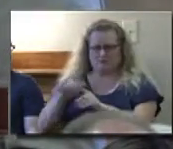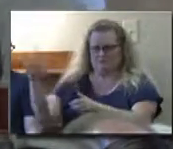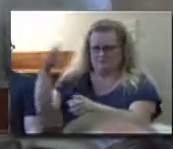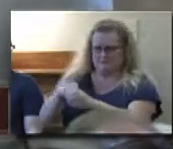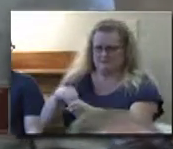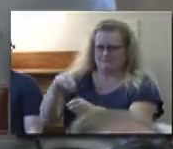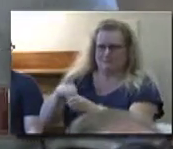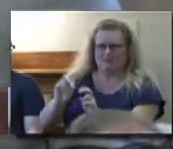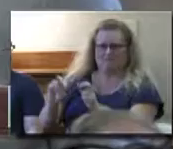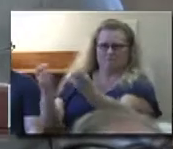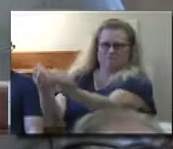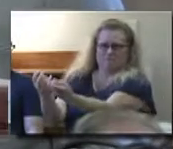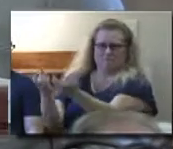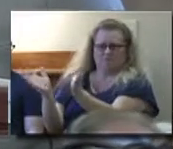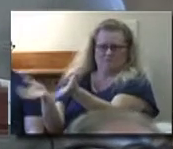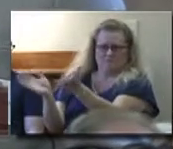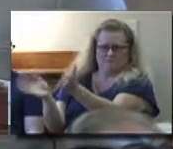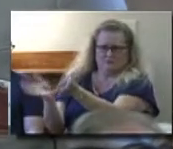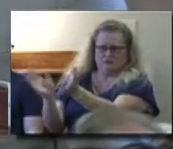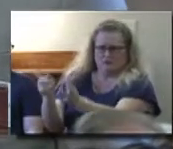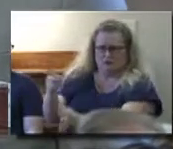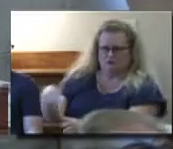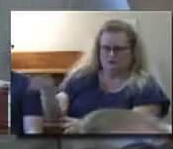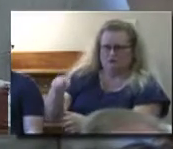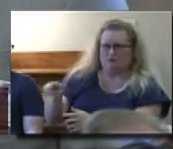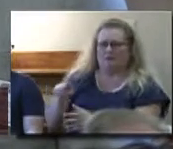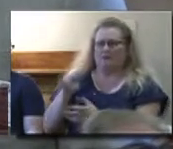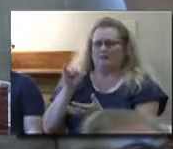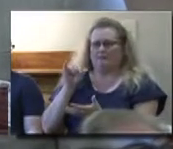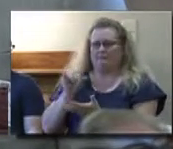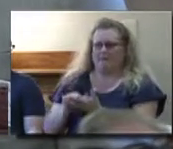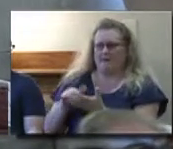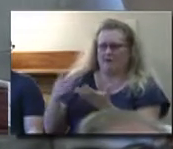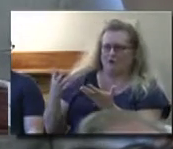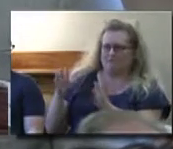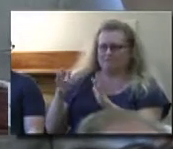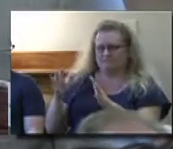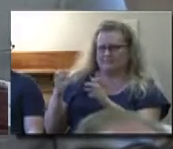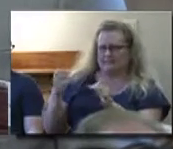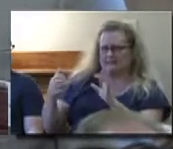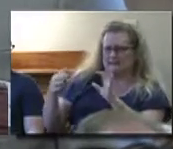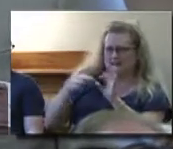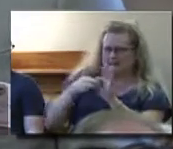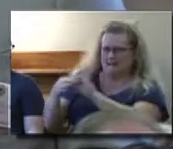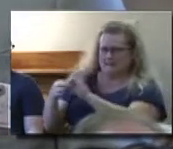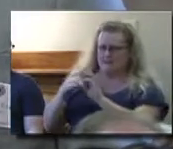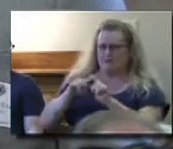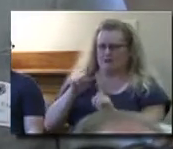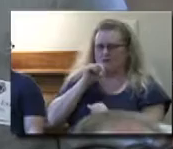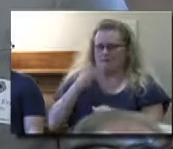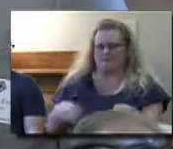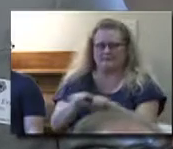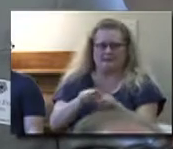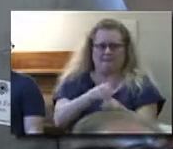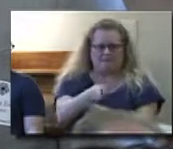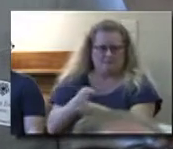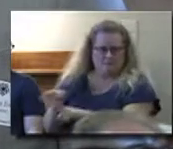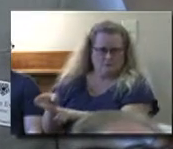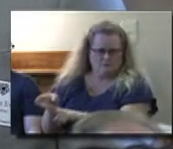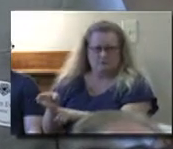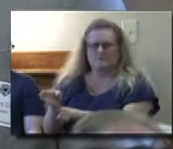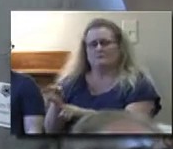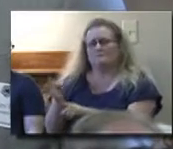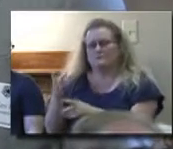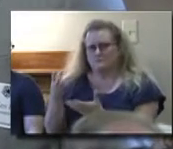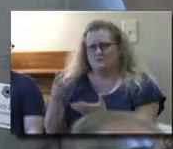in presentations that are complementary but not of the same disciplines. So,